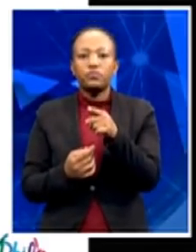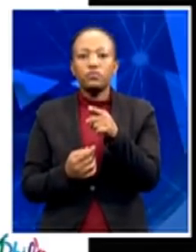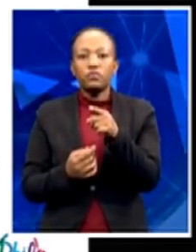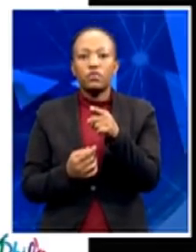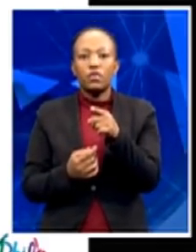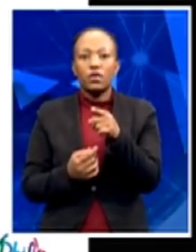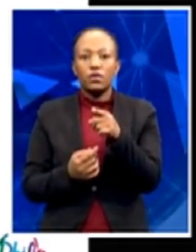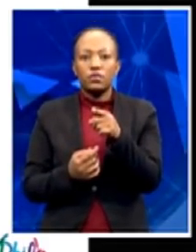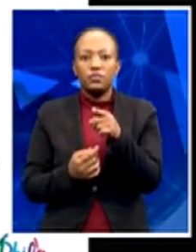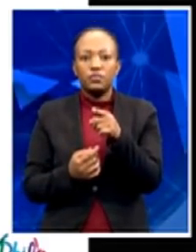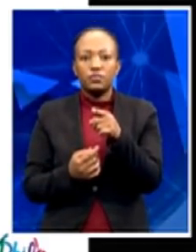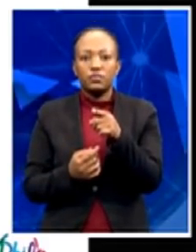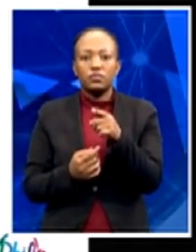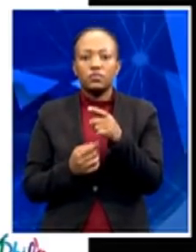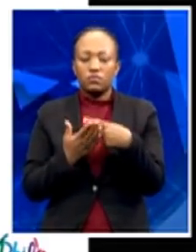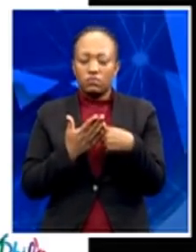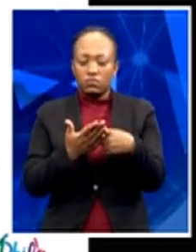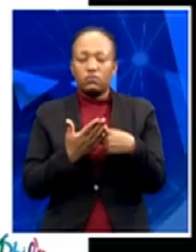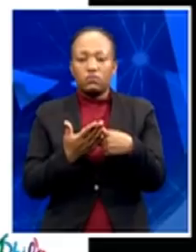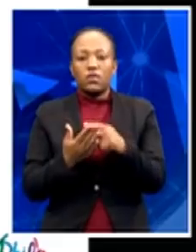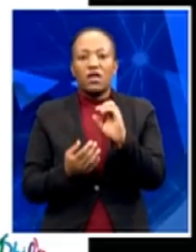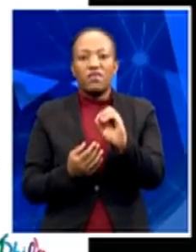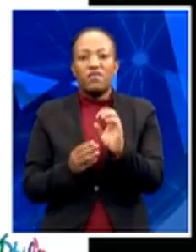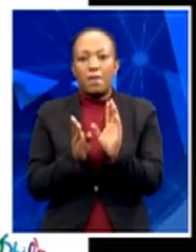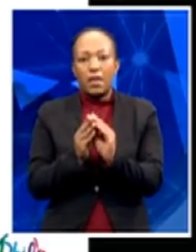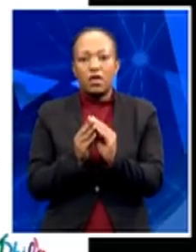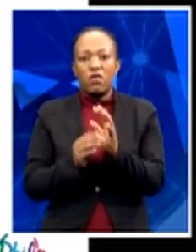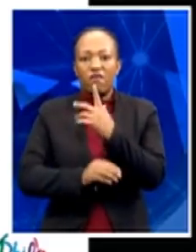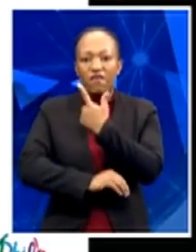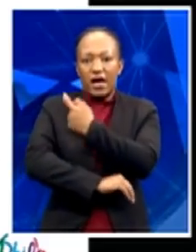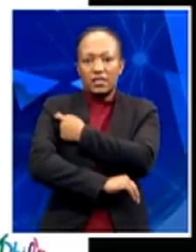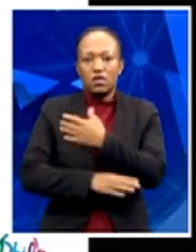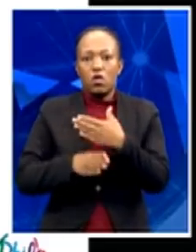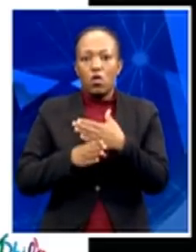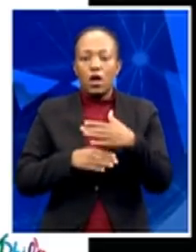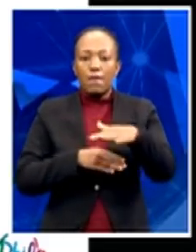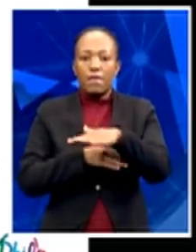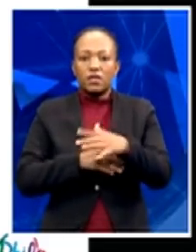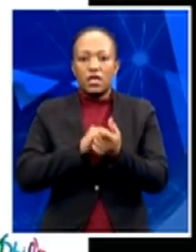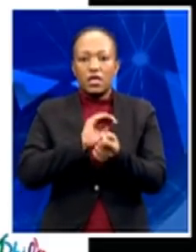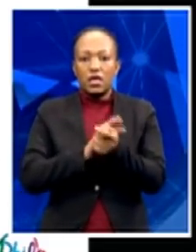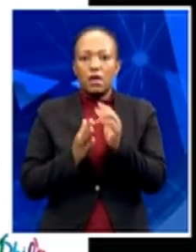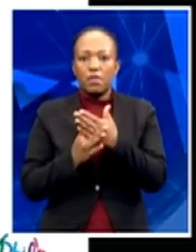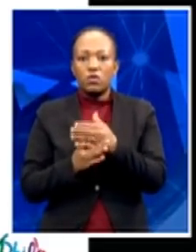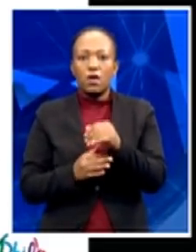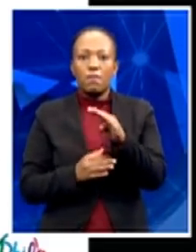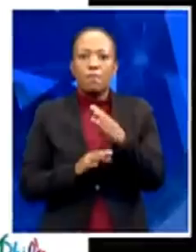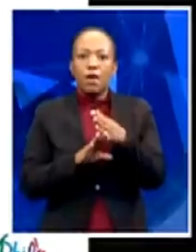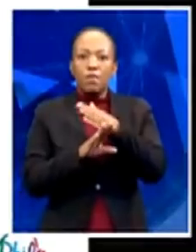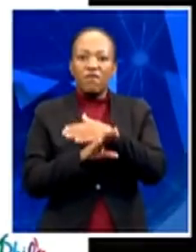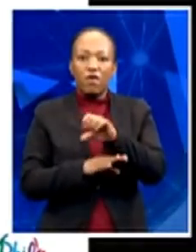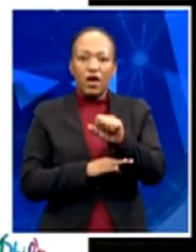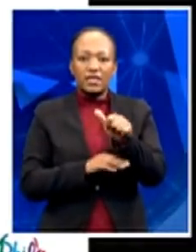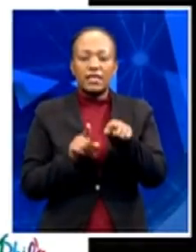discussions on vaccination in the workplace are taking place between B4SA and the NEDLEC process.